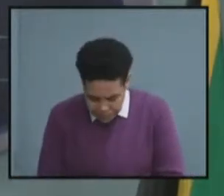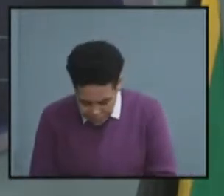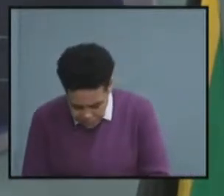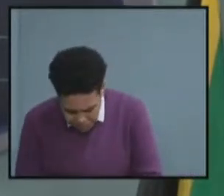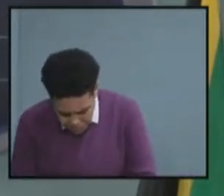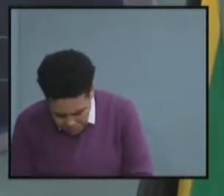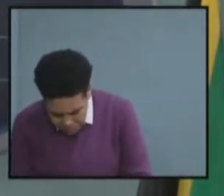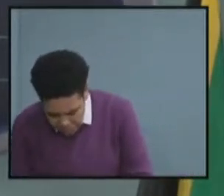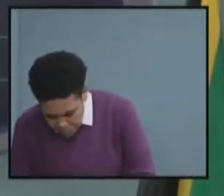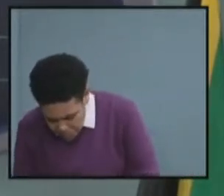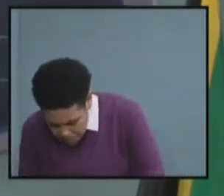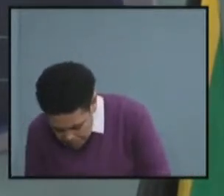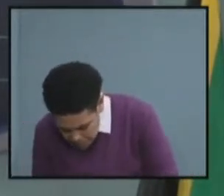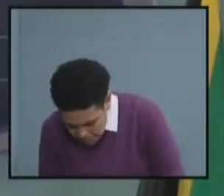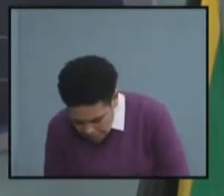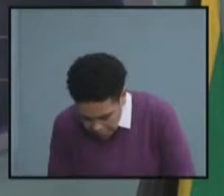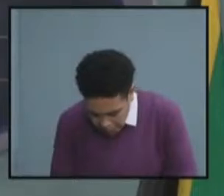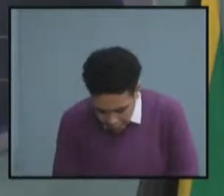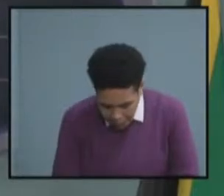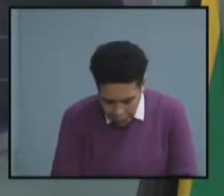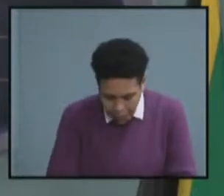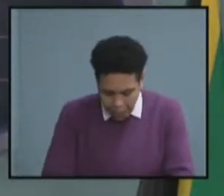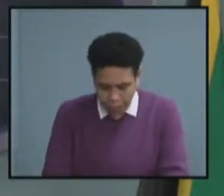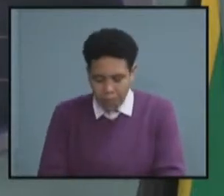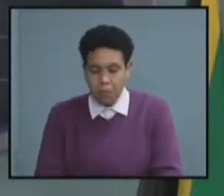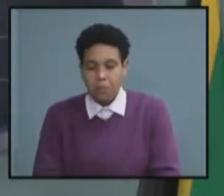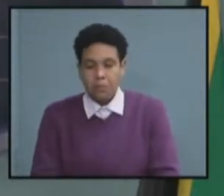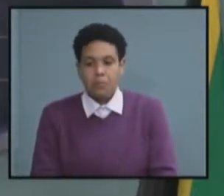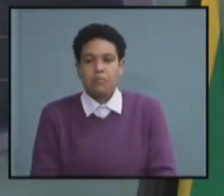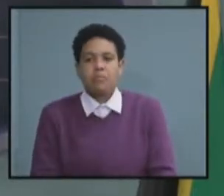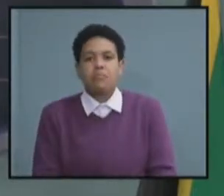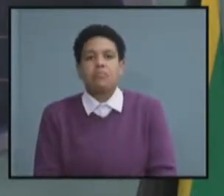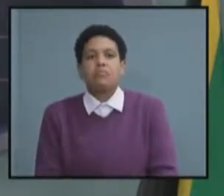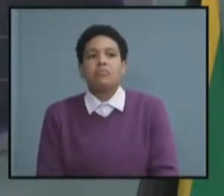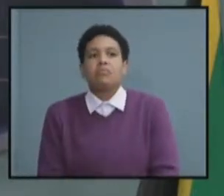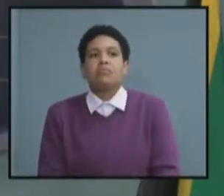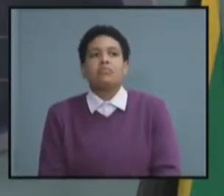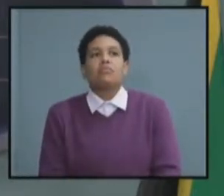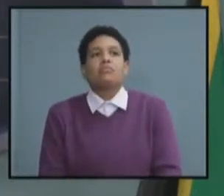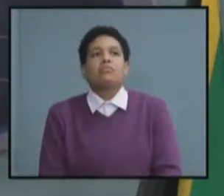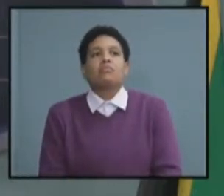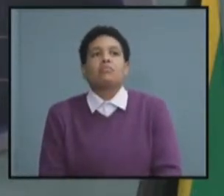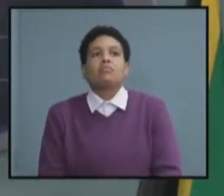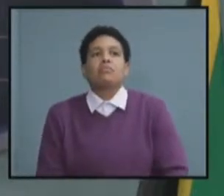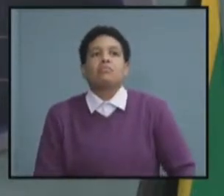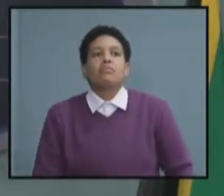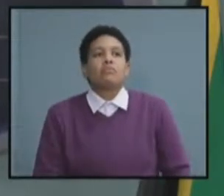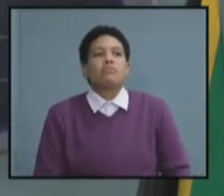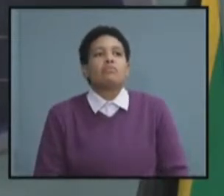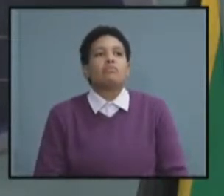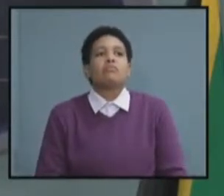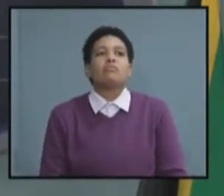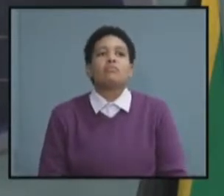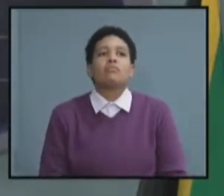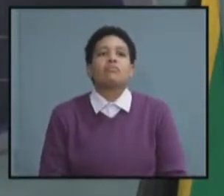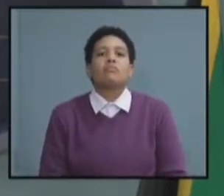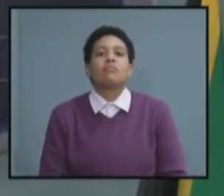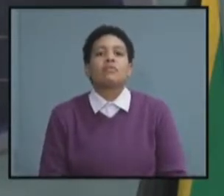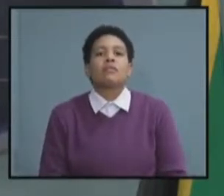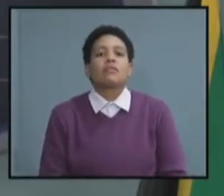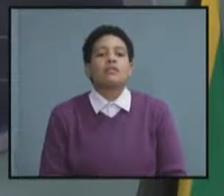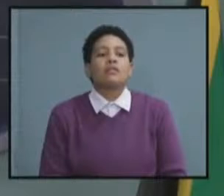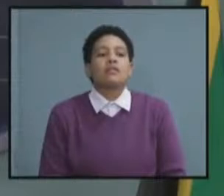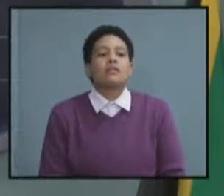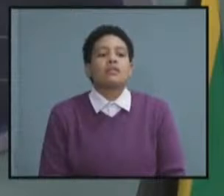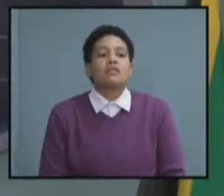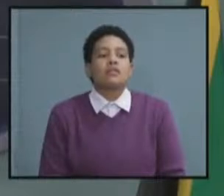Thank you, Minister. And I just take the opportunity to remind Jamaicans that as part of